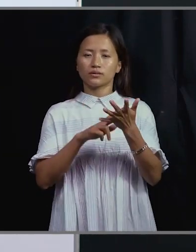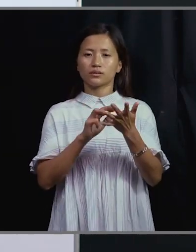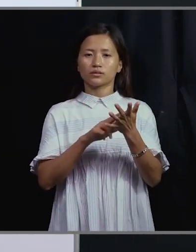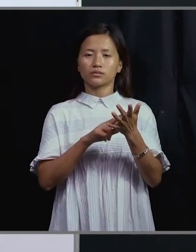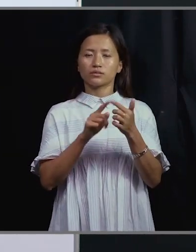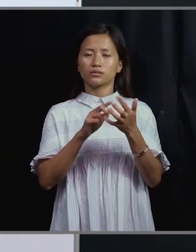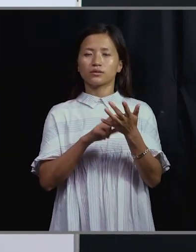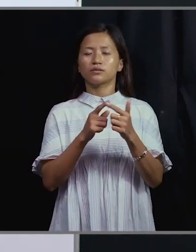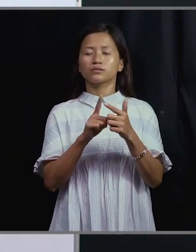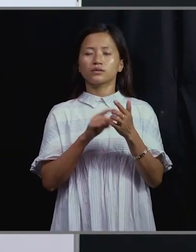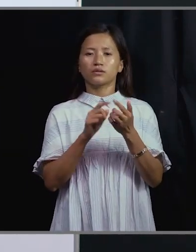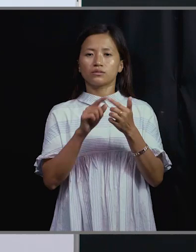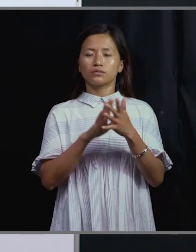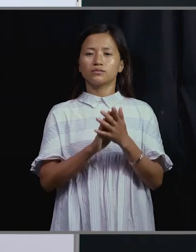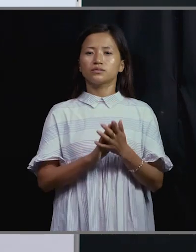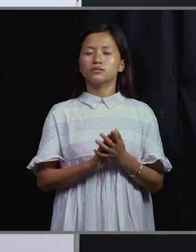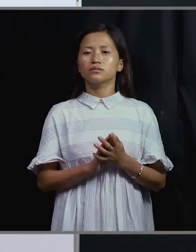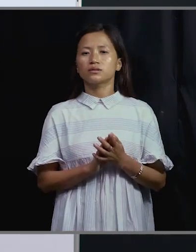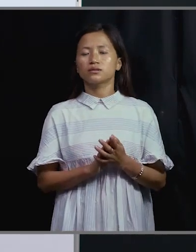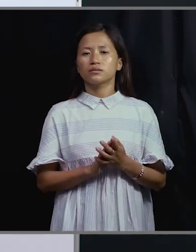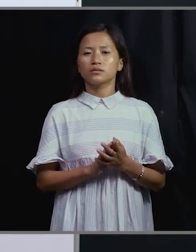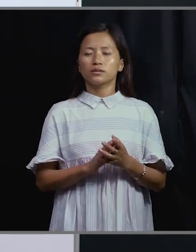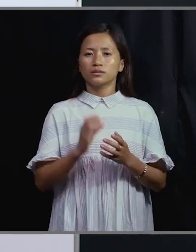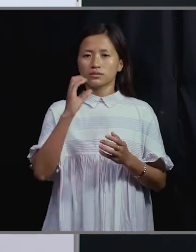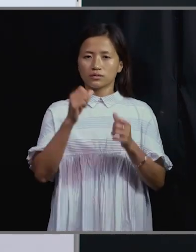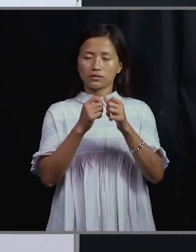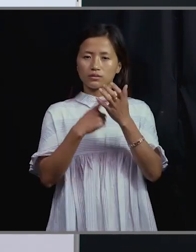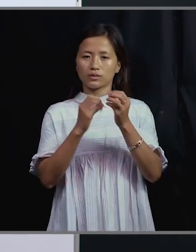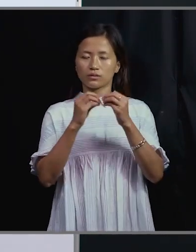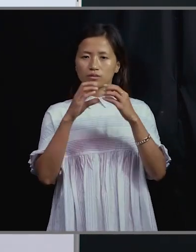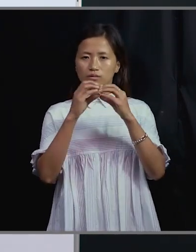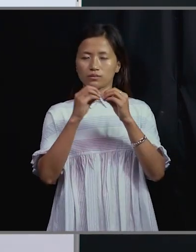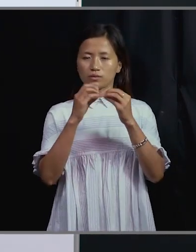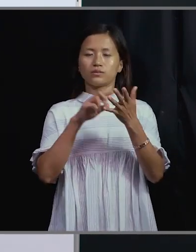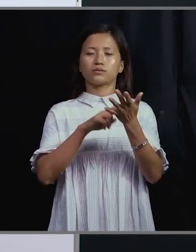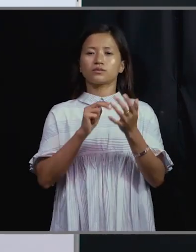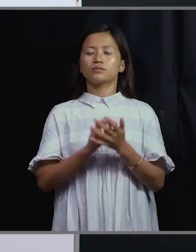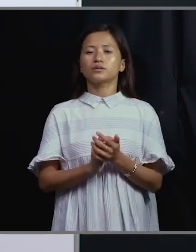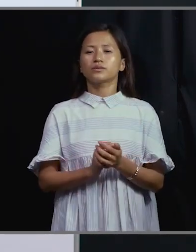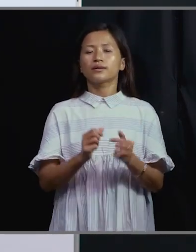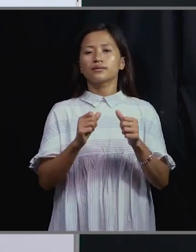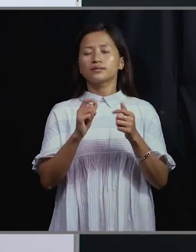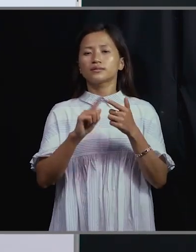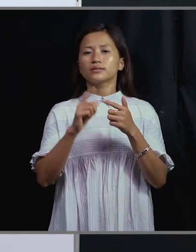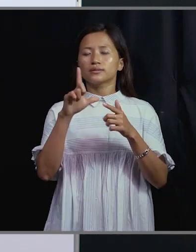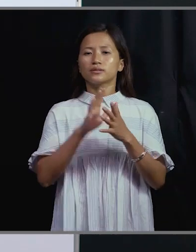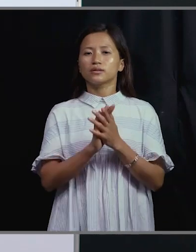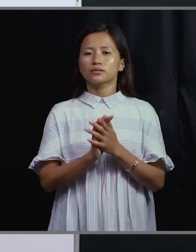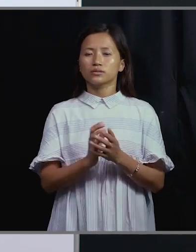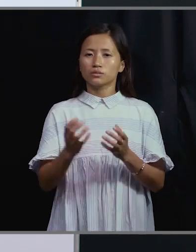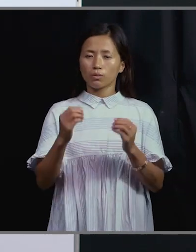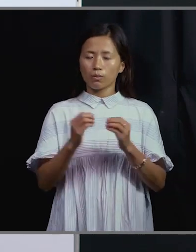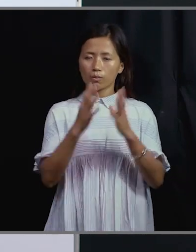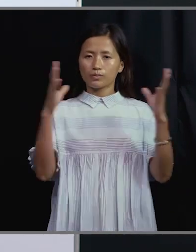due to the more electronegativity, the carbon atom will attract the bonding electrons from the CX bond more